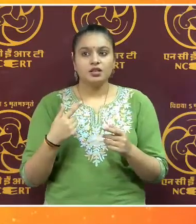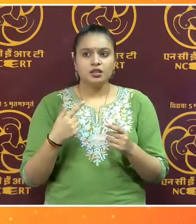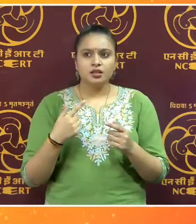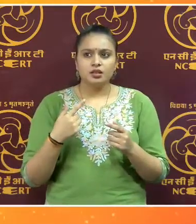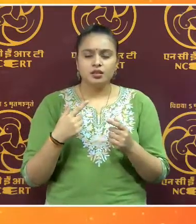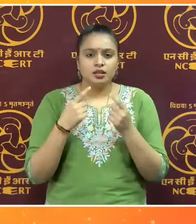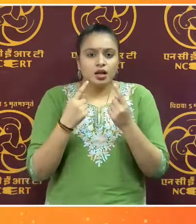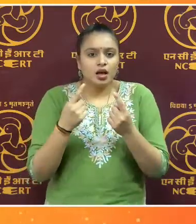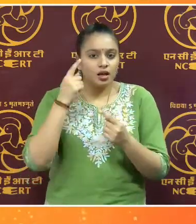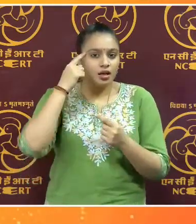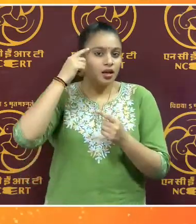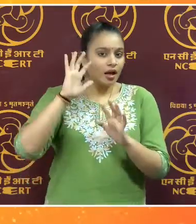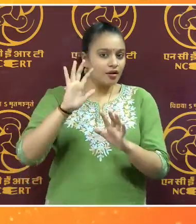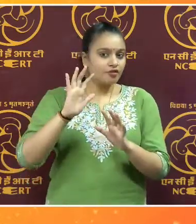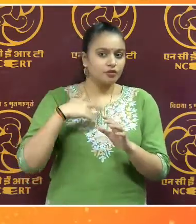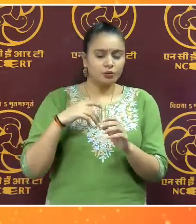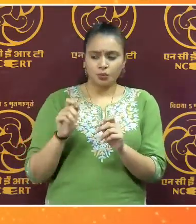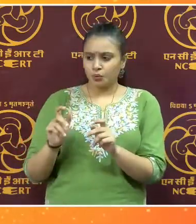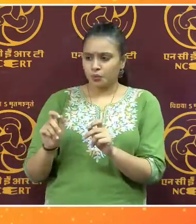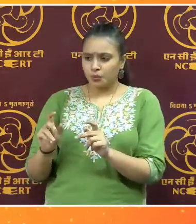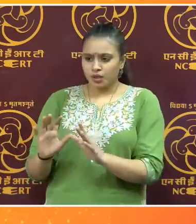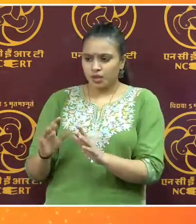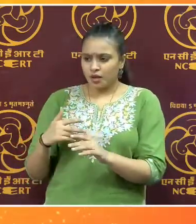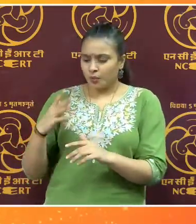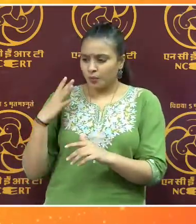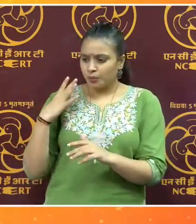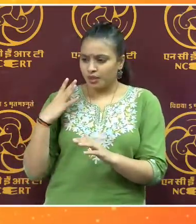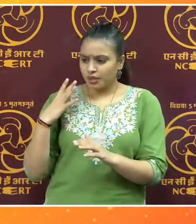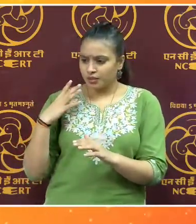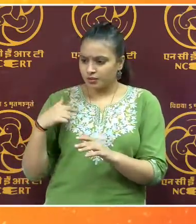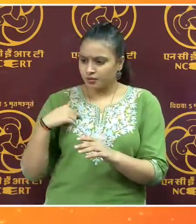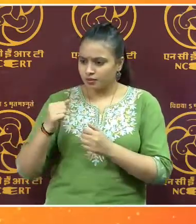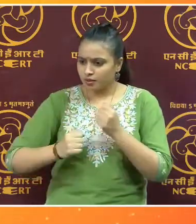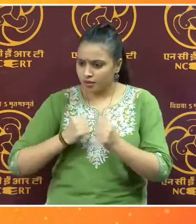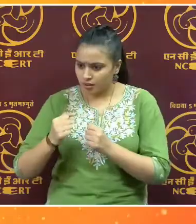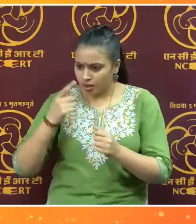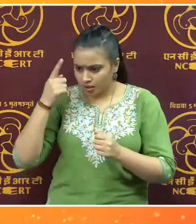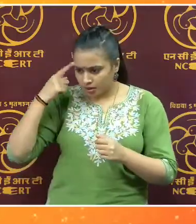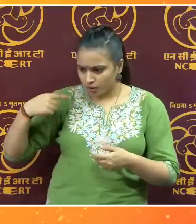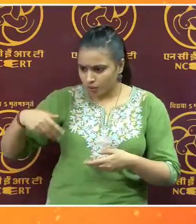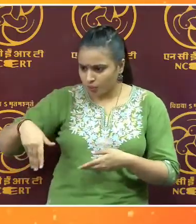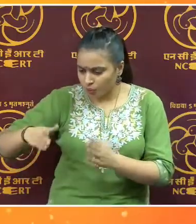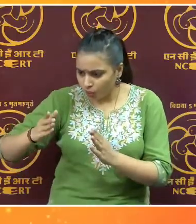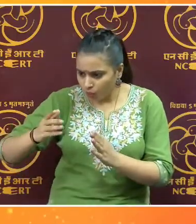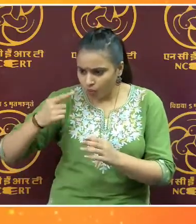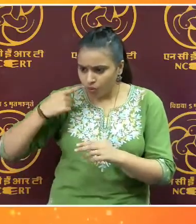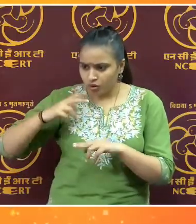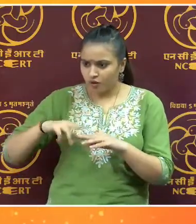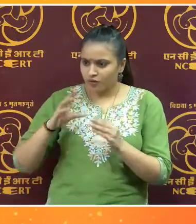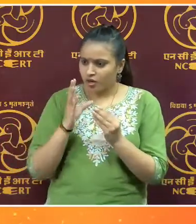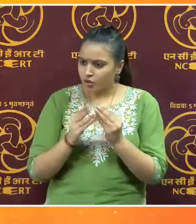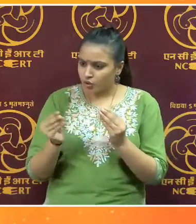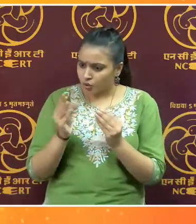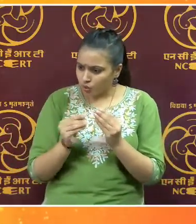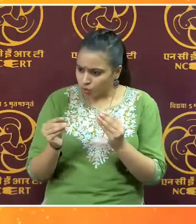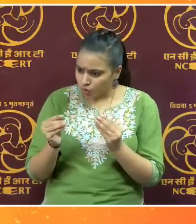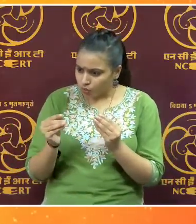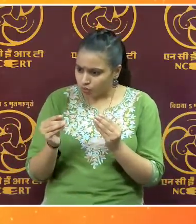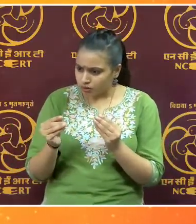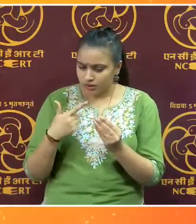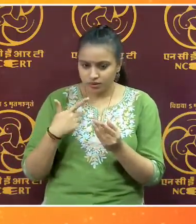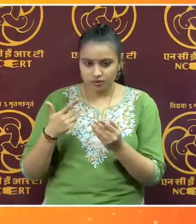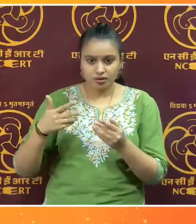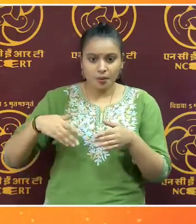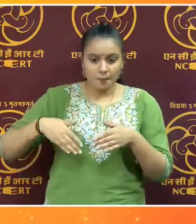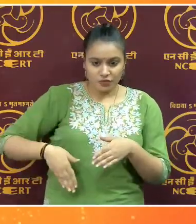something. He realizes that okay, wait a minute. I'm running on the road And the notes, they are wrapped around the strings